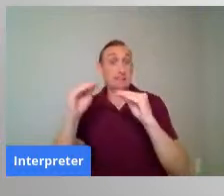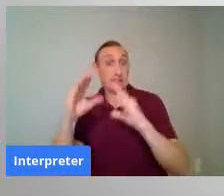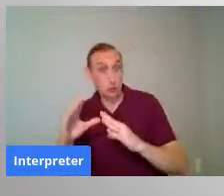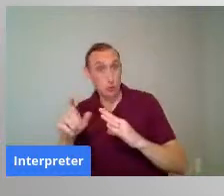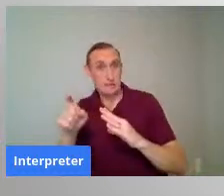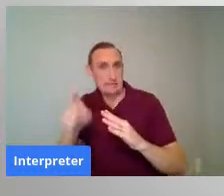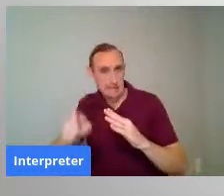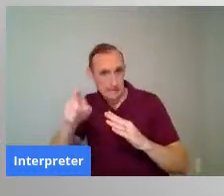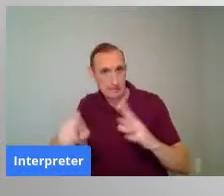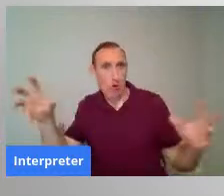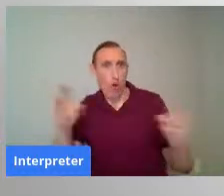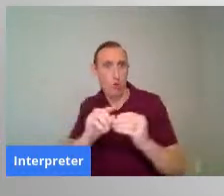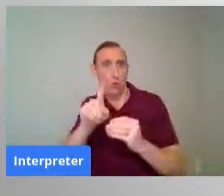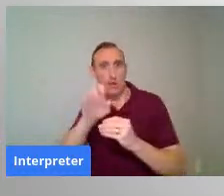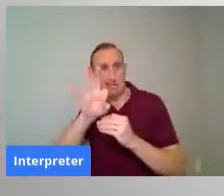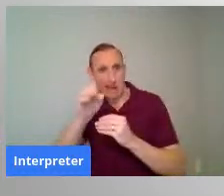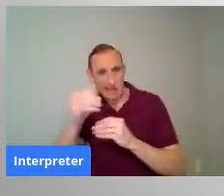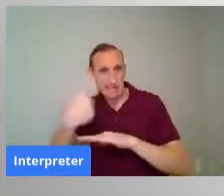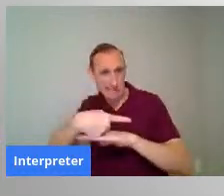we put it.